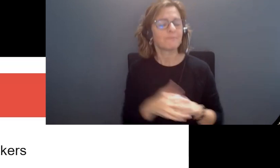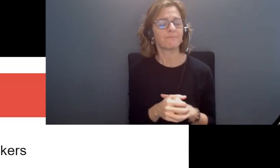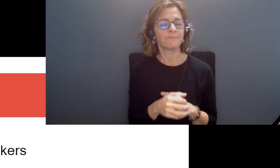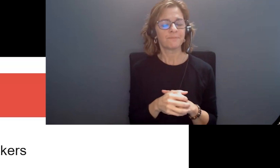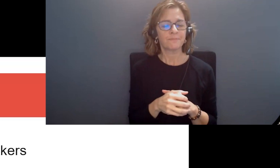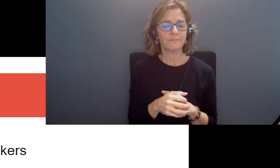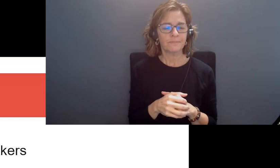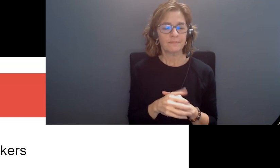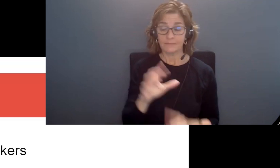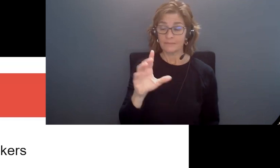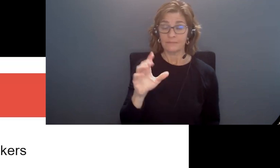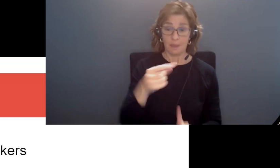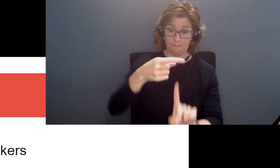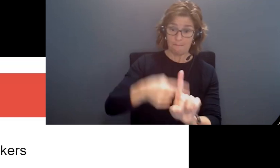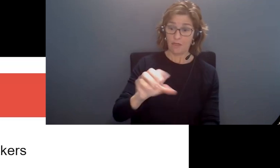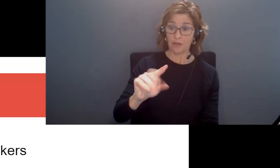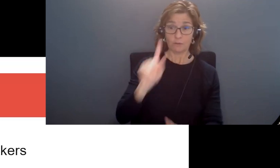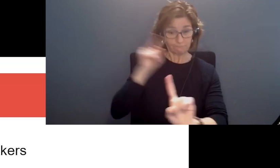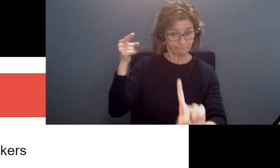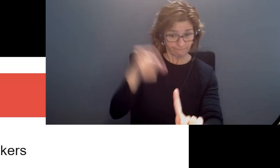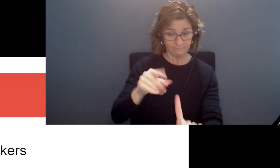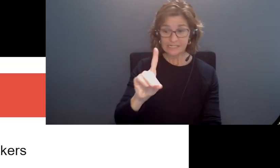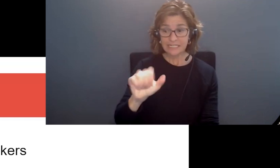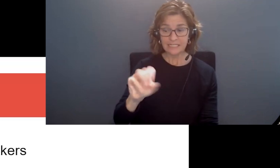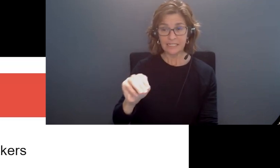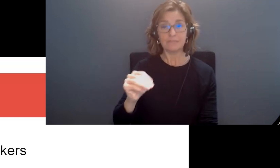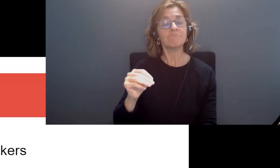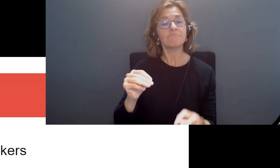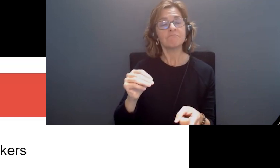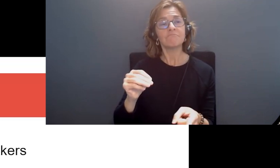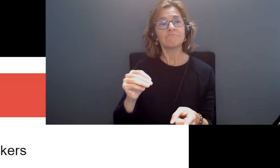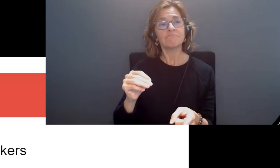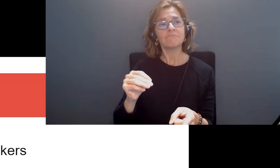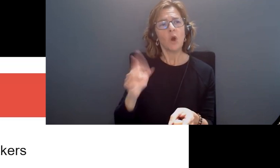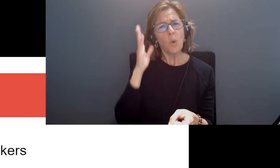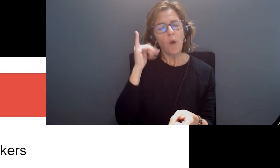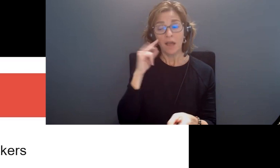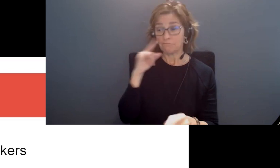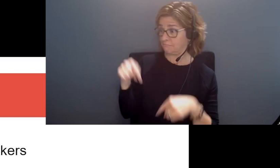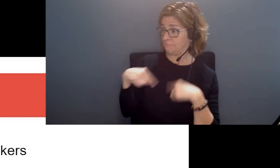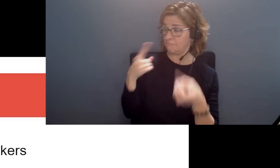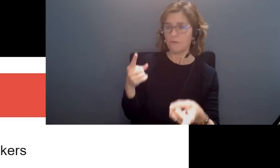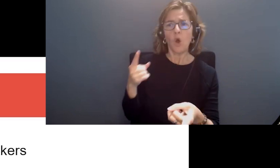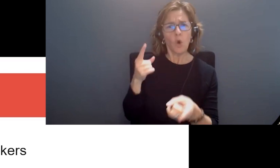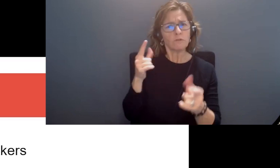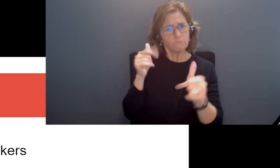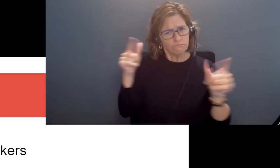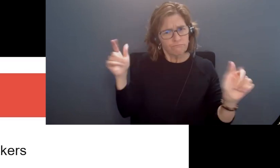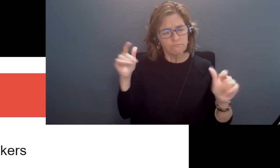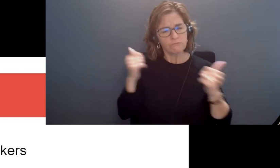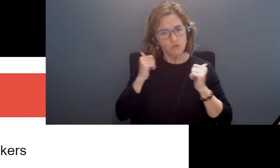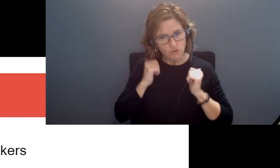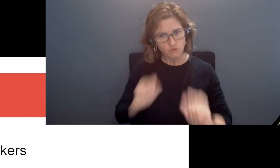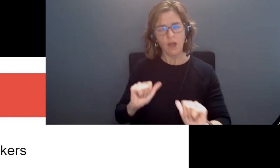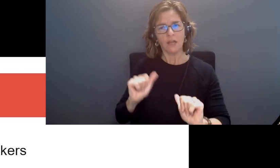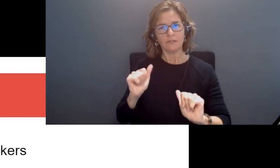because despite the considerable efforts that have been made to diversify the Canadian labor force, Statistics Canada